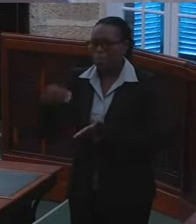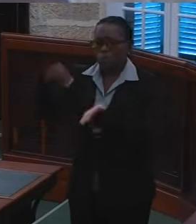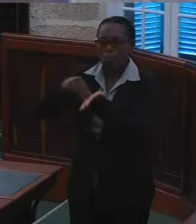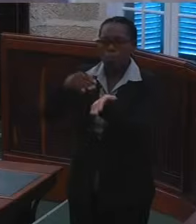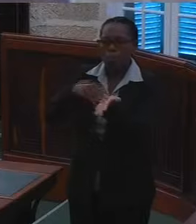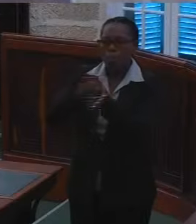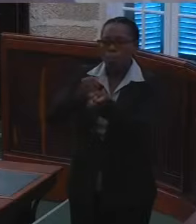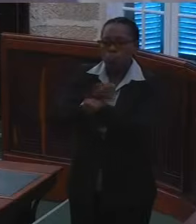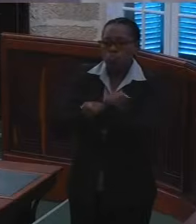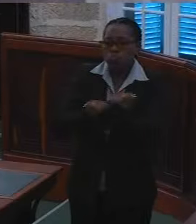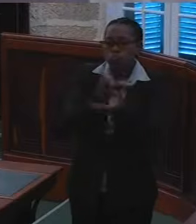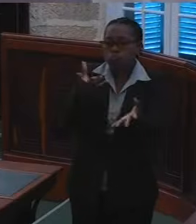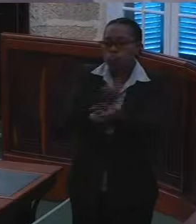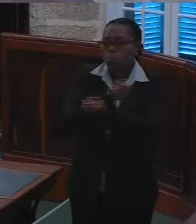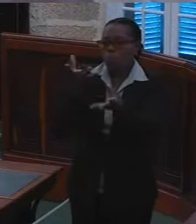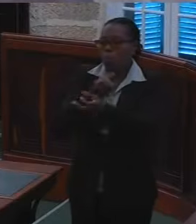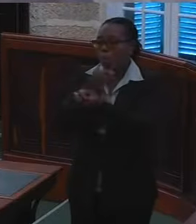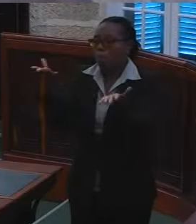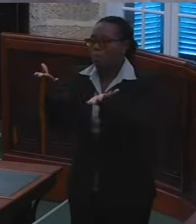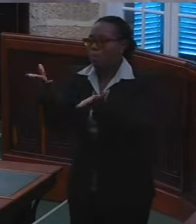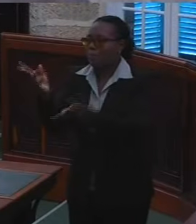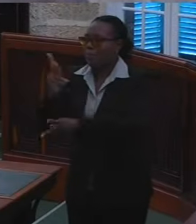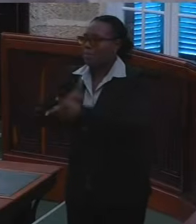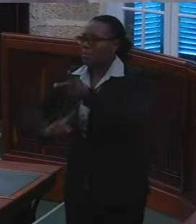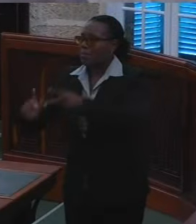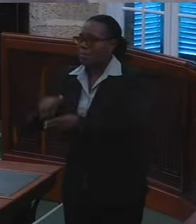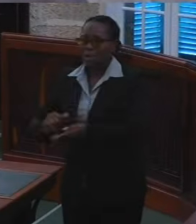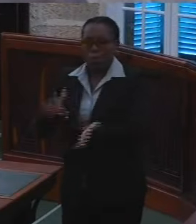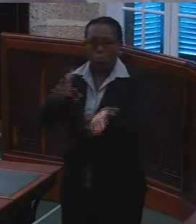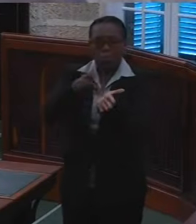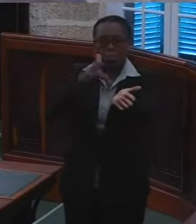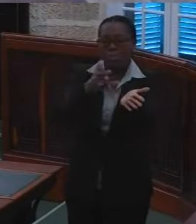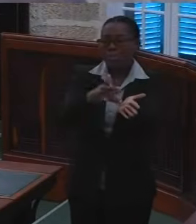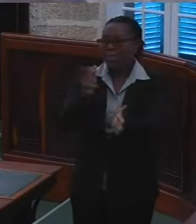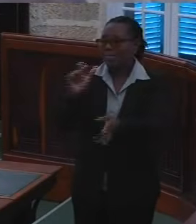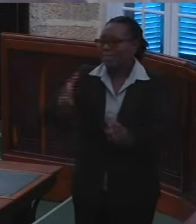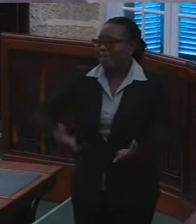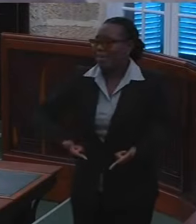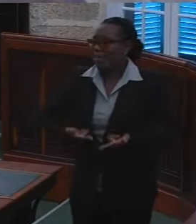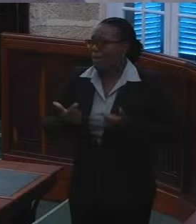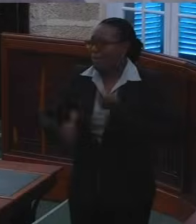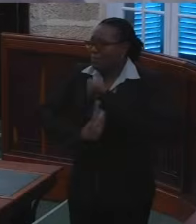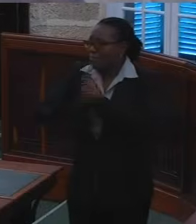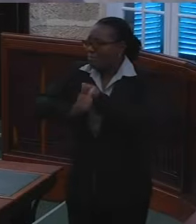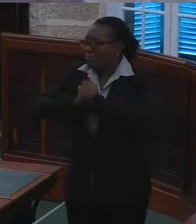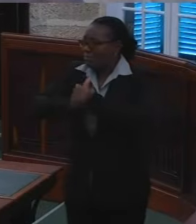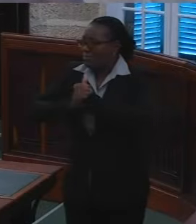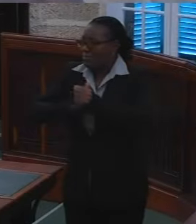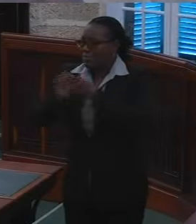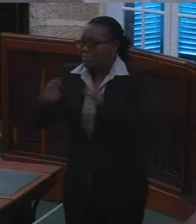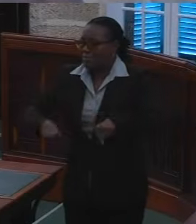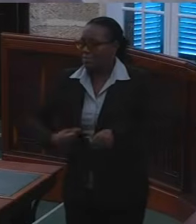that those persons are subject to abuse because we may be endangering the lives of those persons. That's what it simply said.